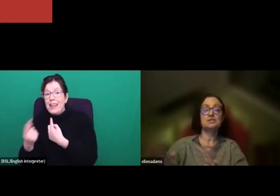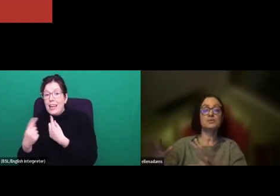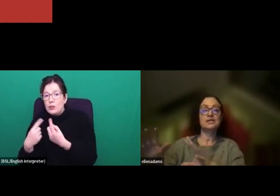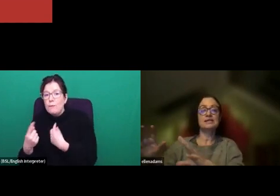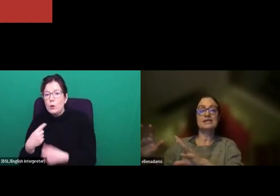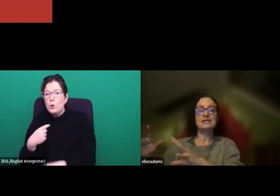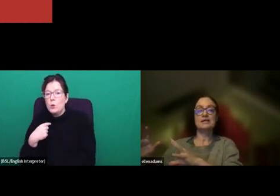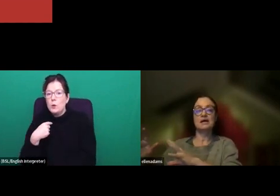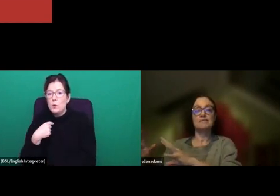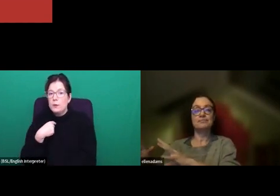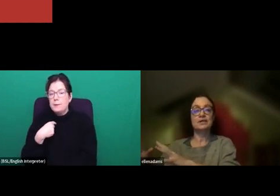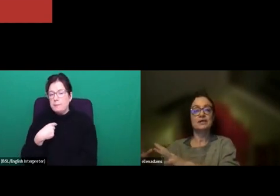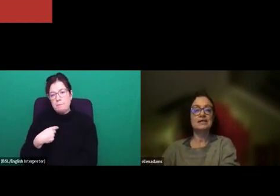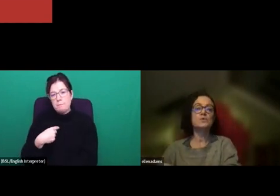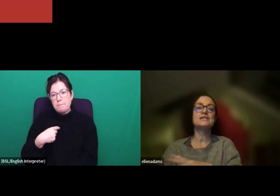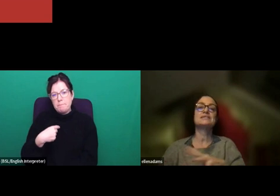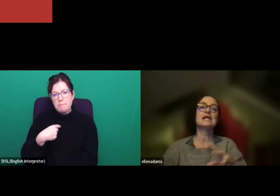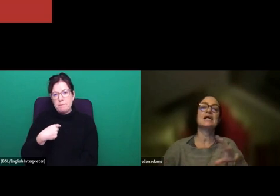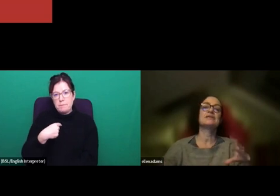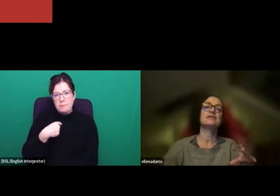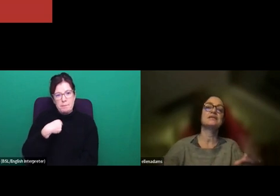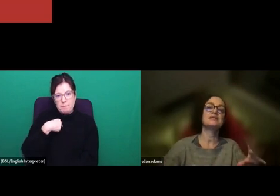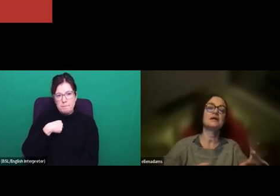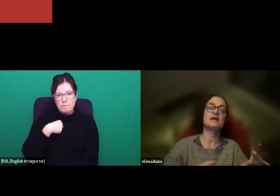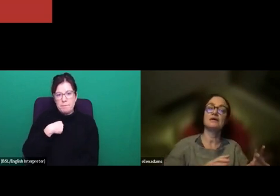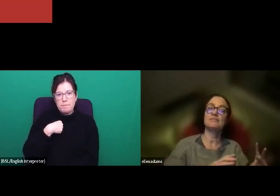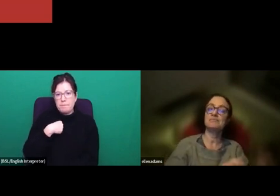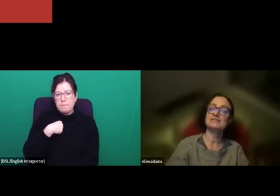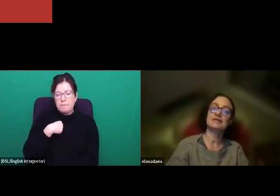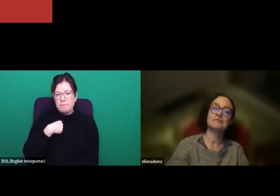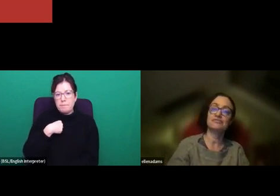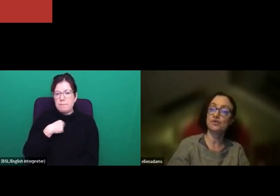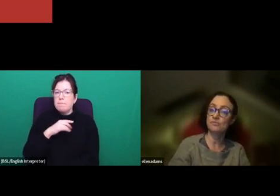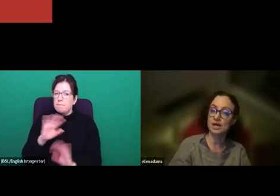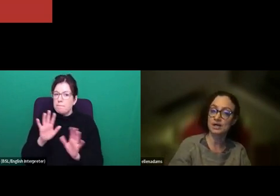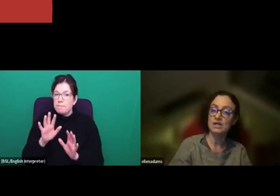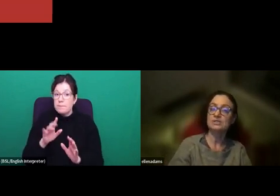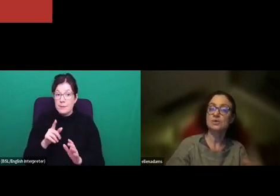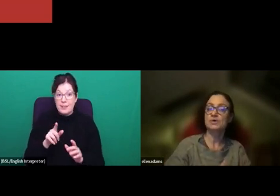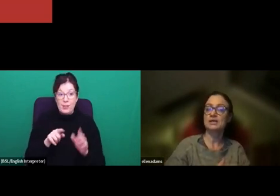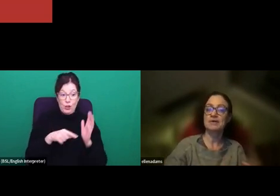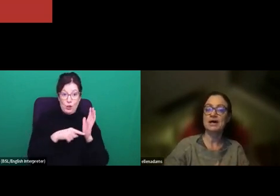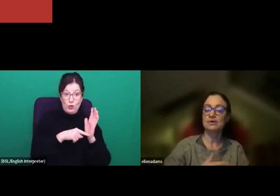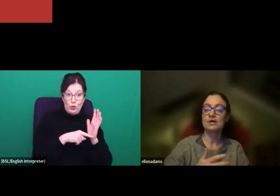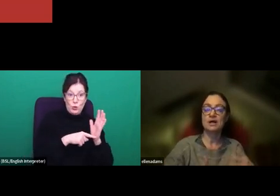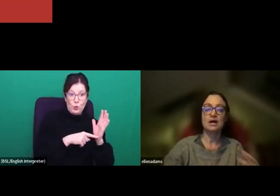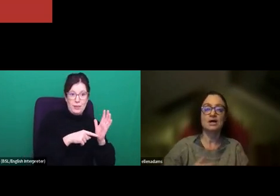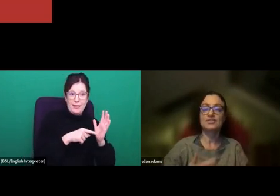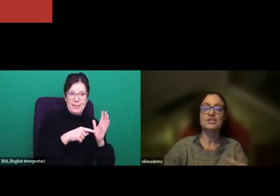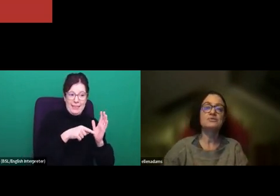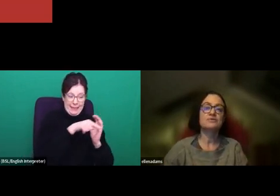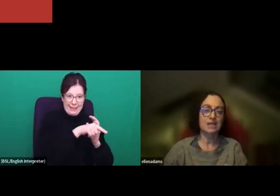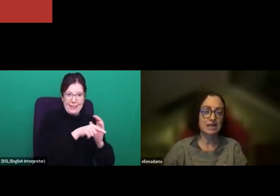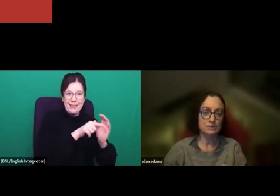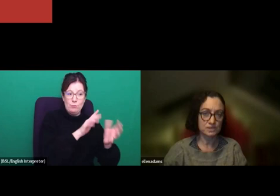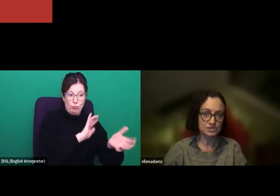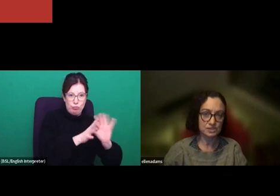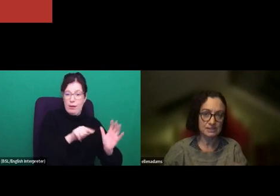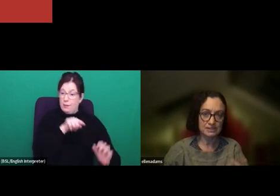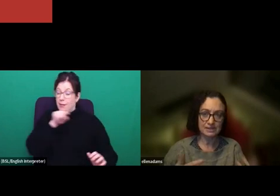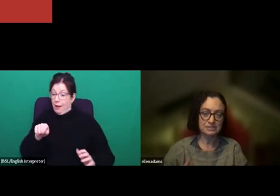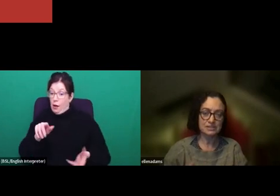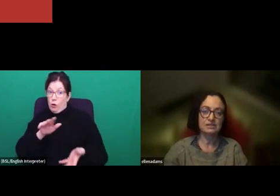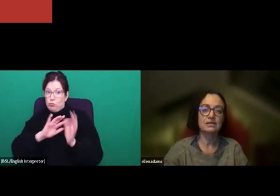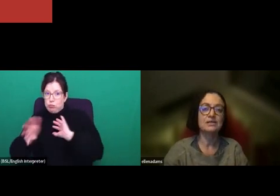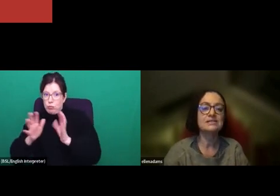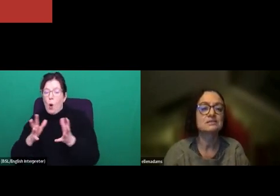be between the linguist and the BSL performer talking about the use of language